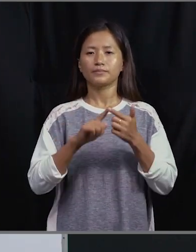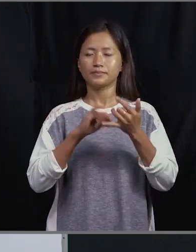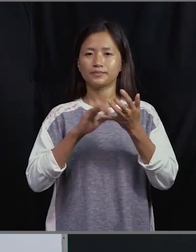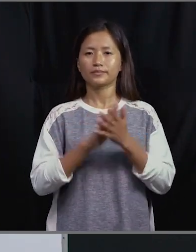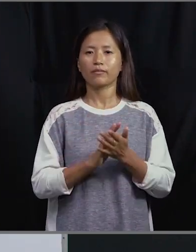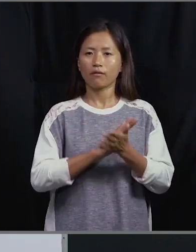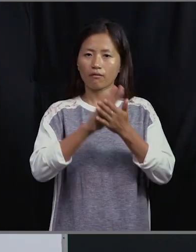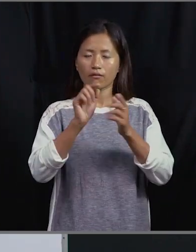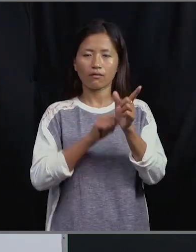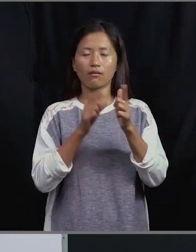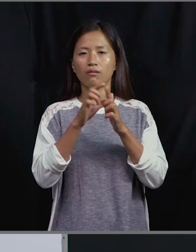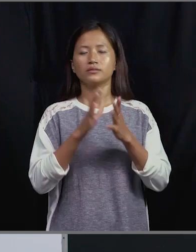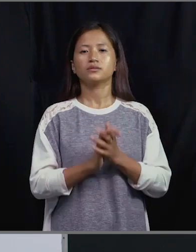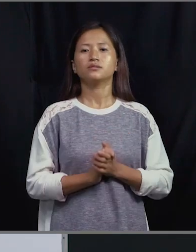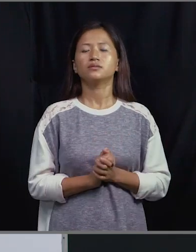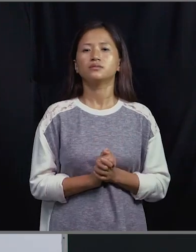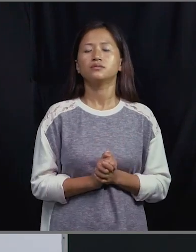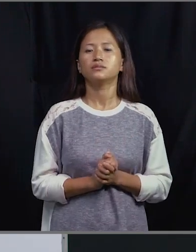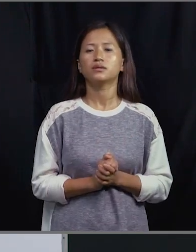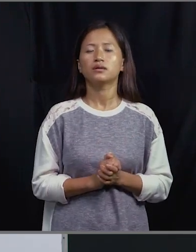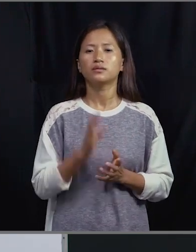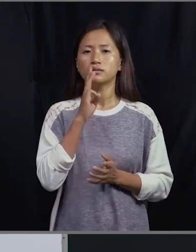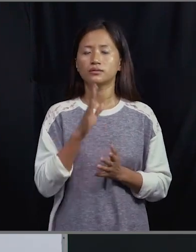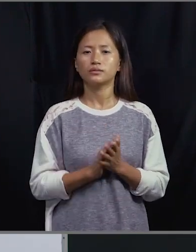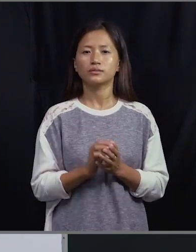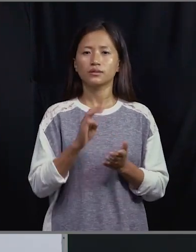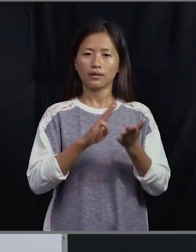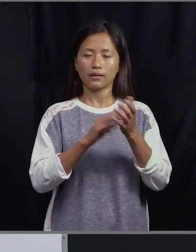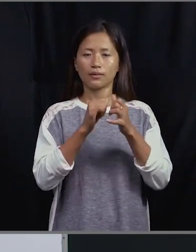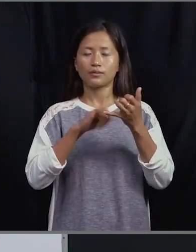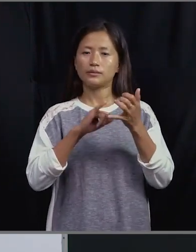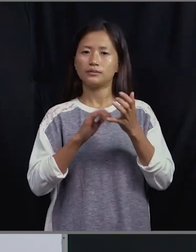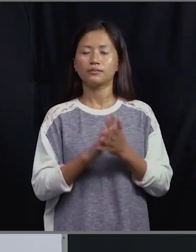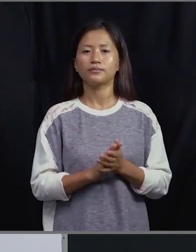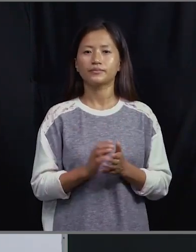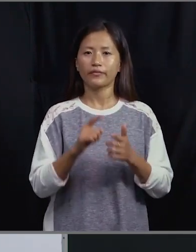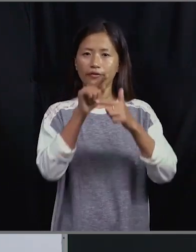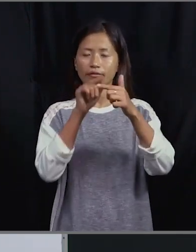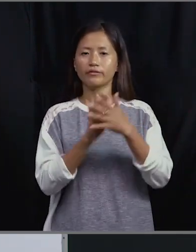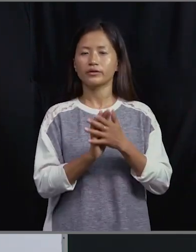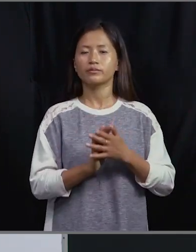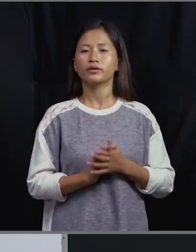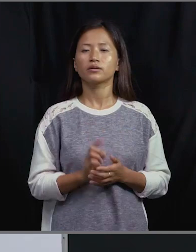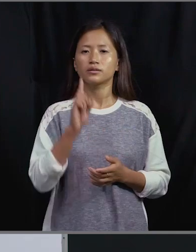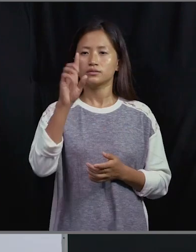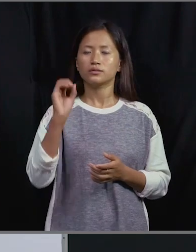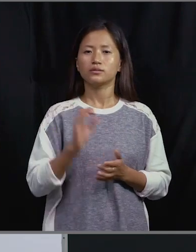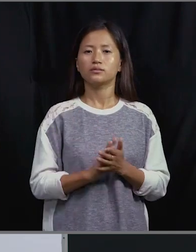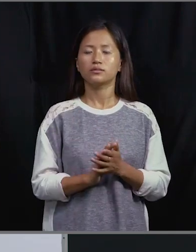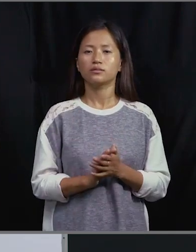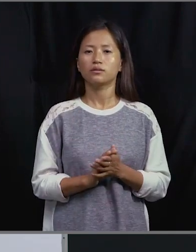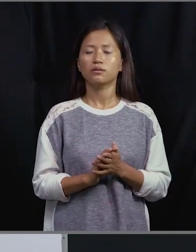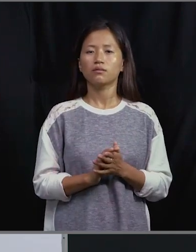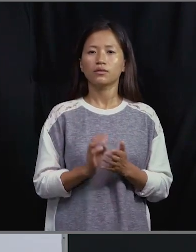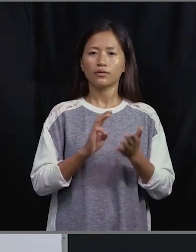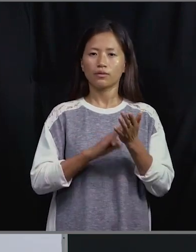of hydrogen will be mass again divided by molecular mass. Mass of hydrogen is 10. The